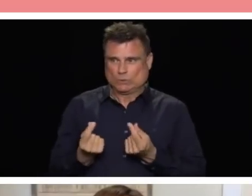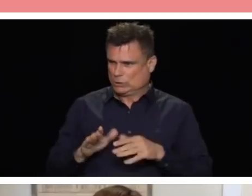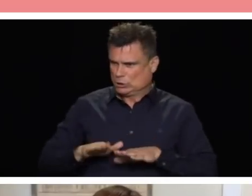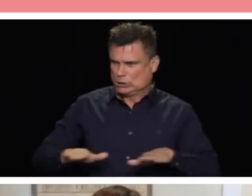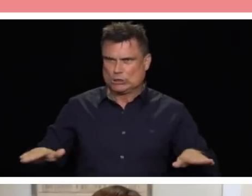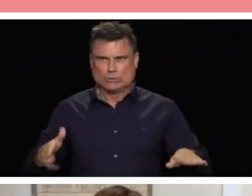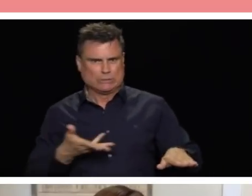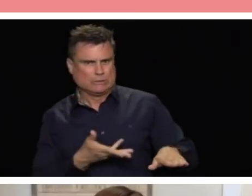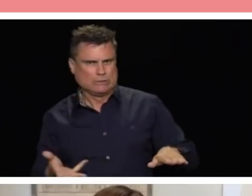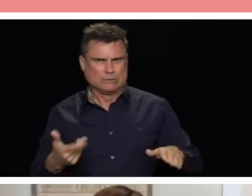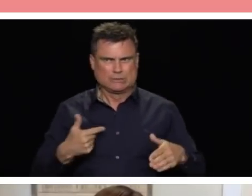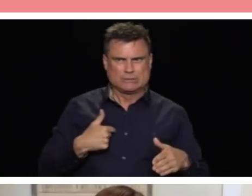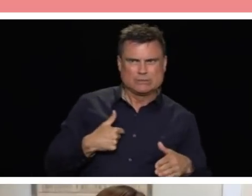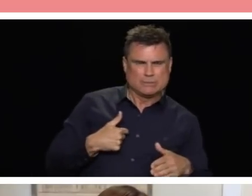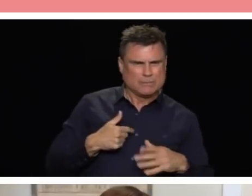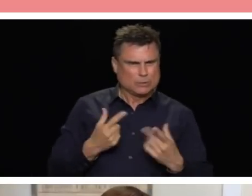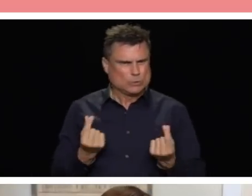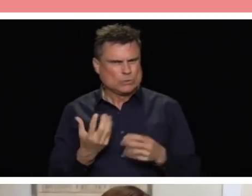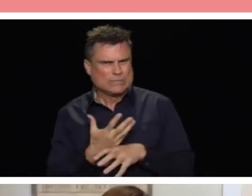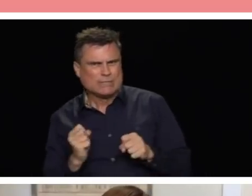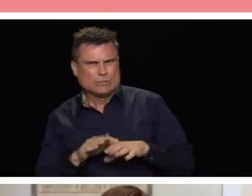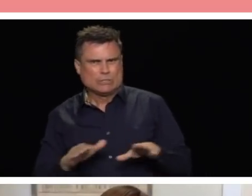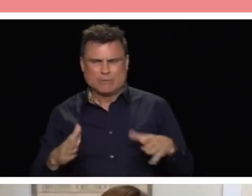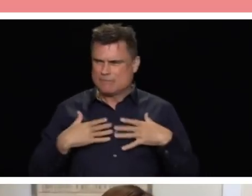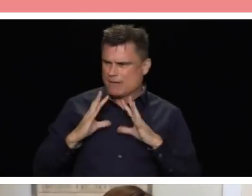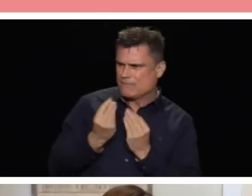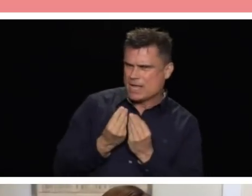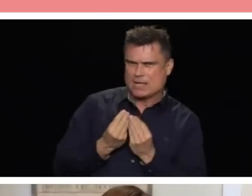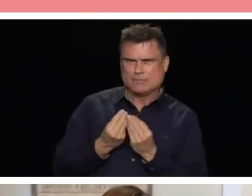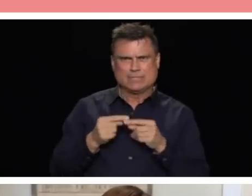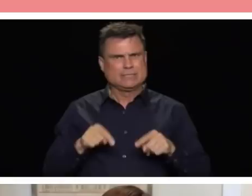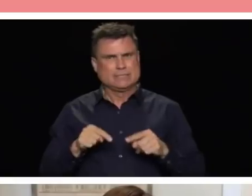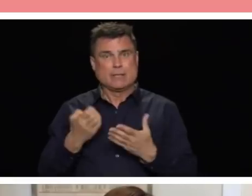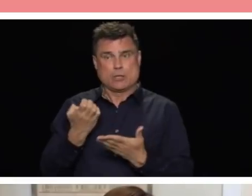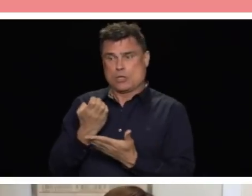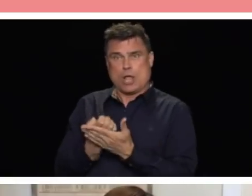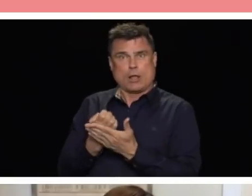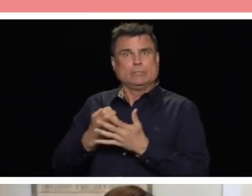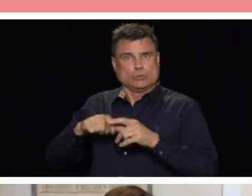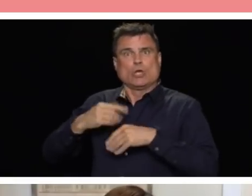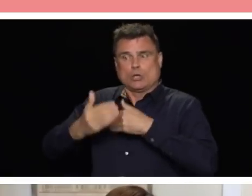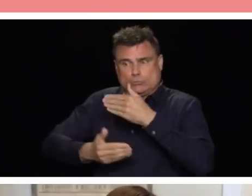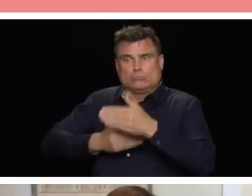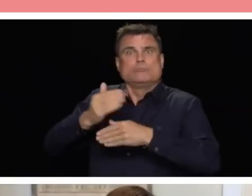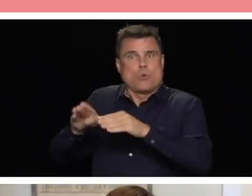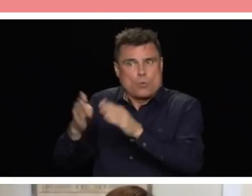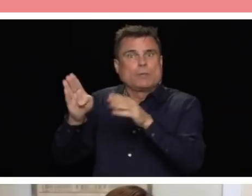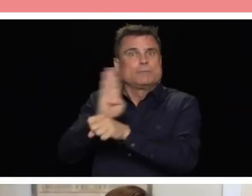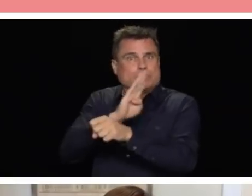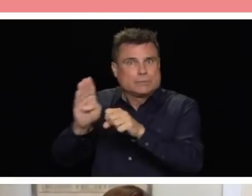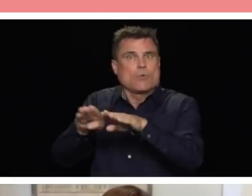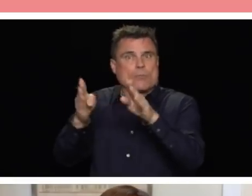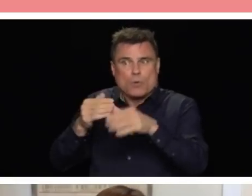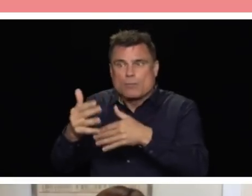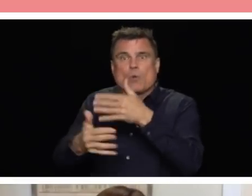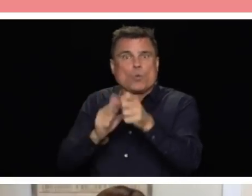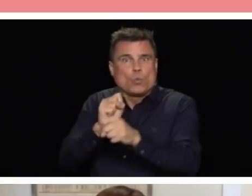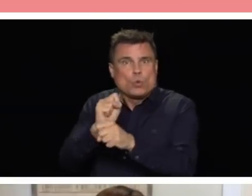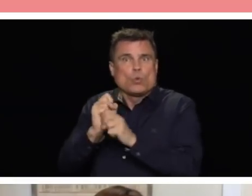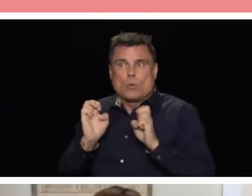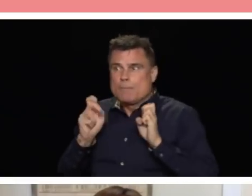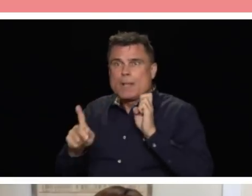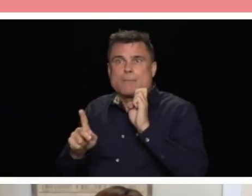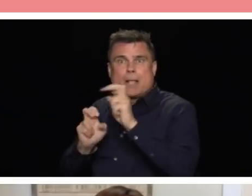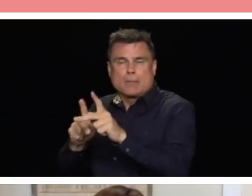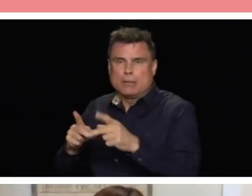our economy start to restart, that a lot of parents are making a tough decision about whether to return to work or